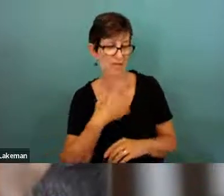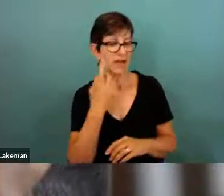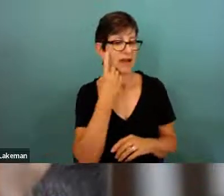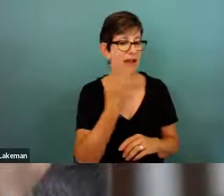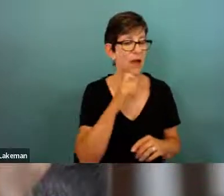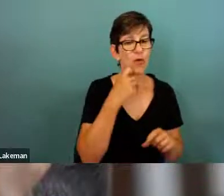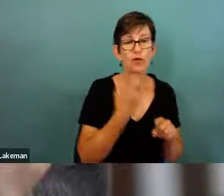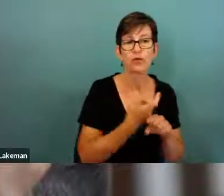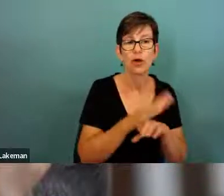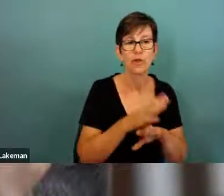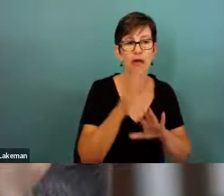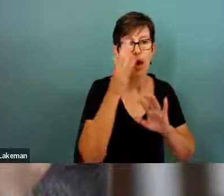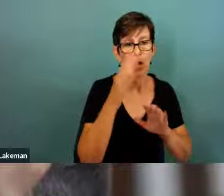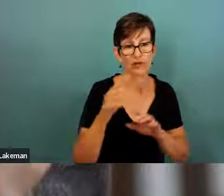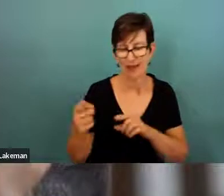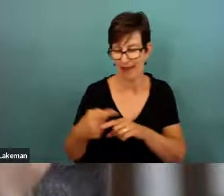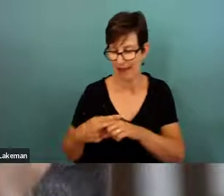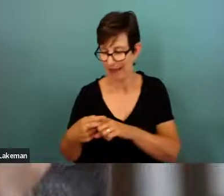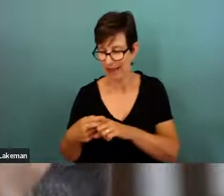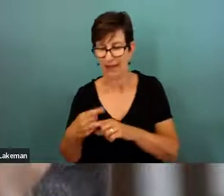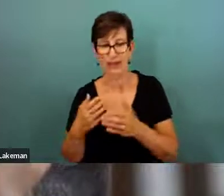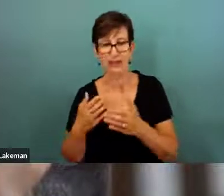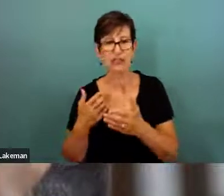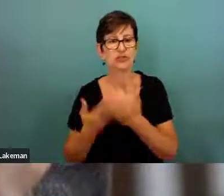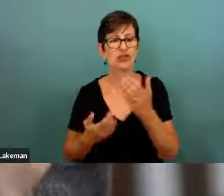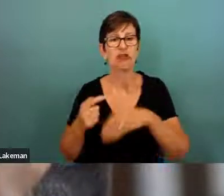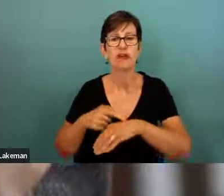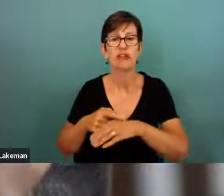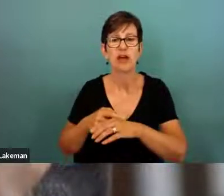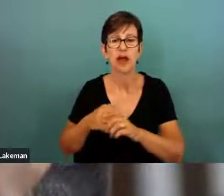our Auslan and English Storytime journey.